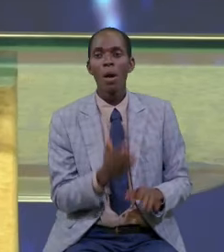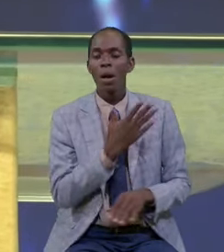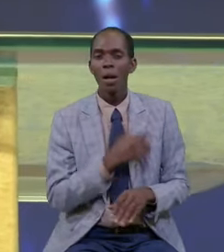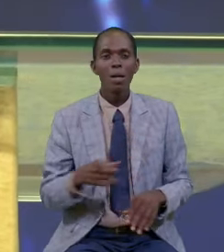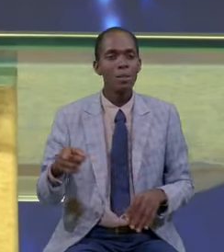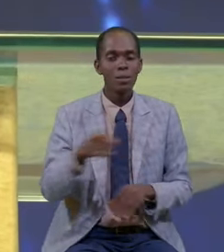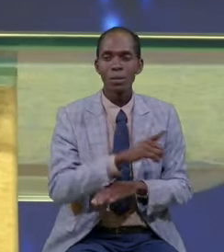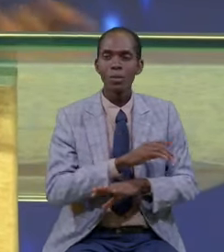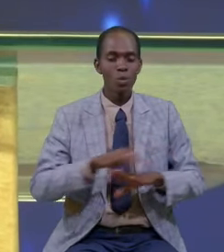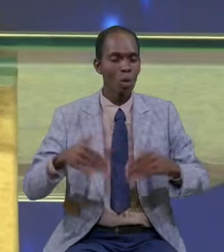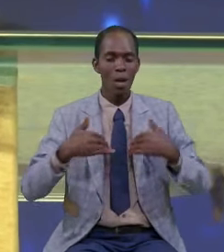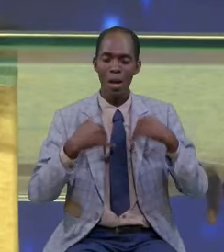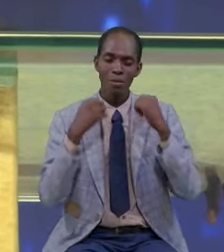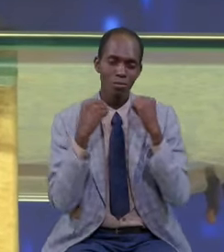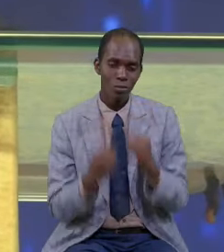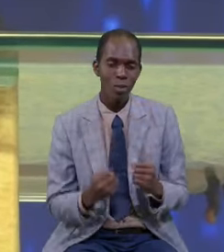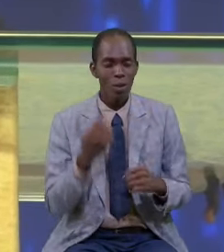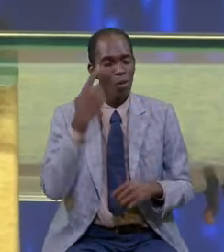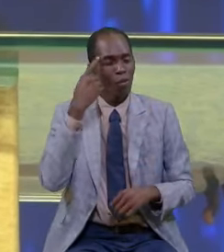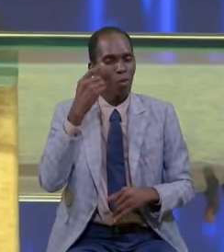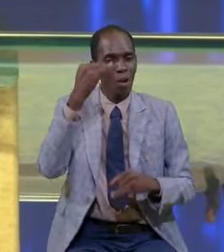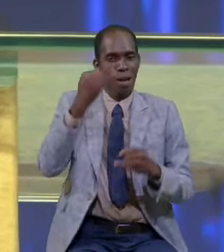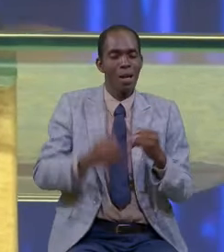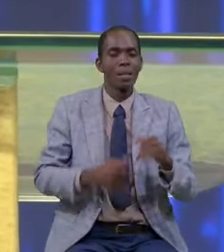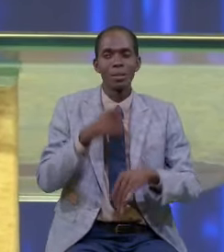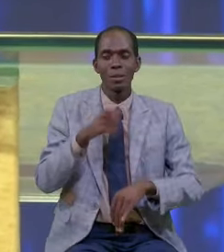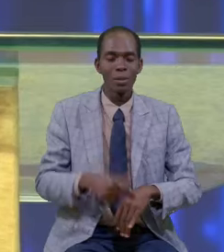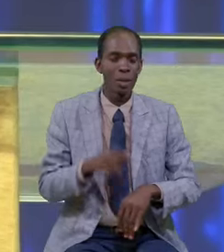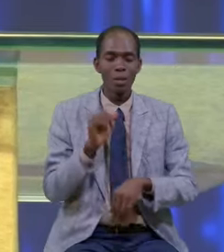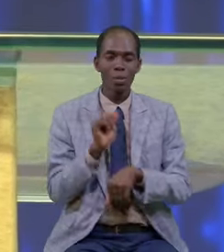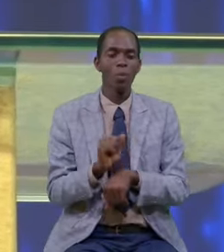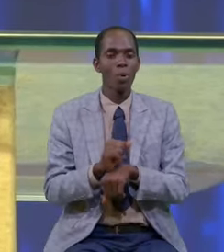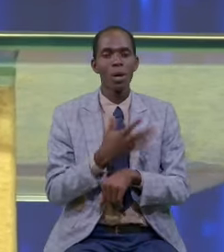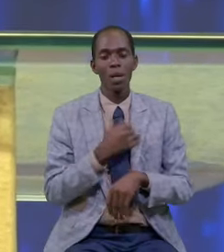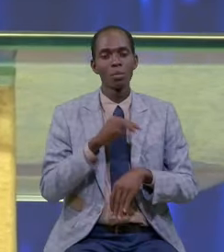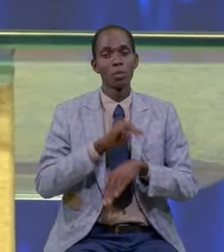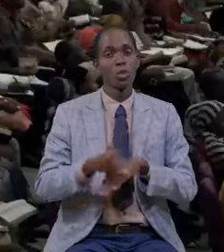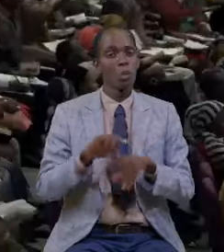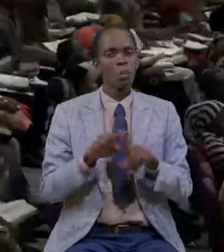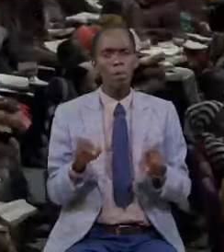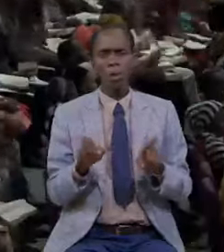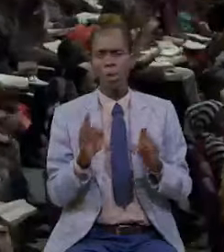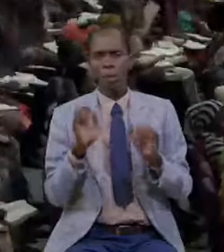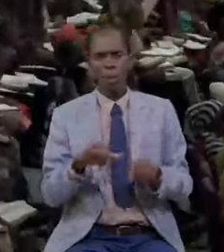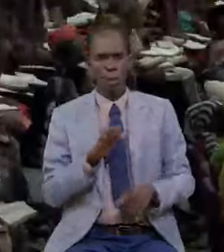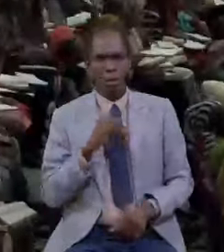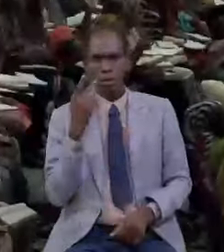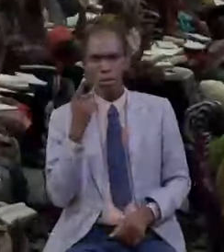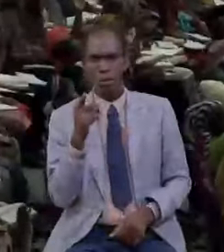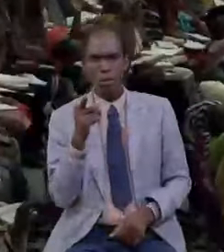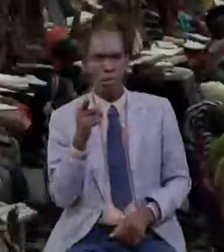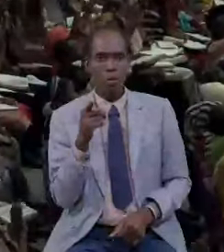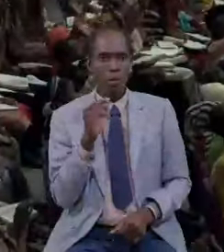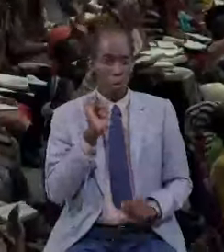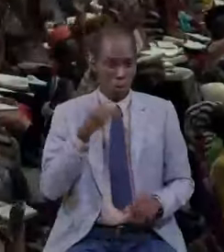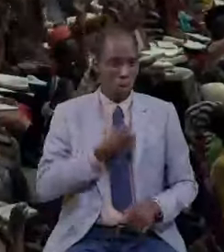for end time ministry and end time work. But can I see you there? I said, can I see